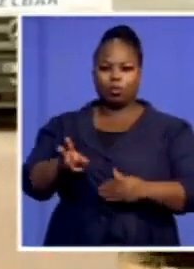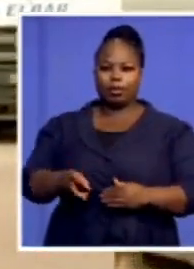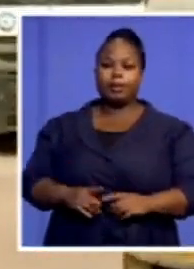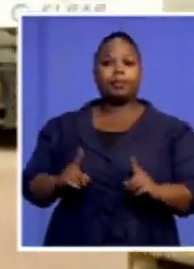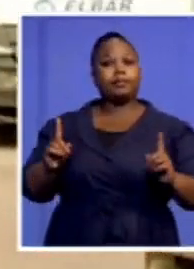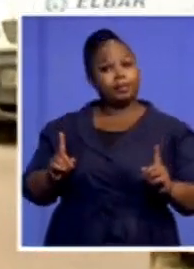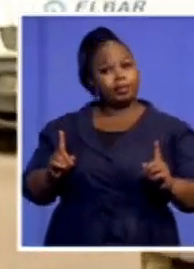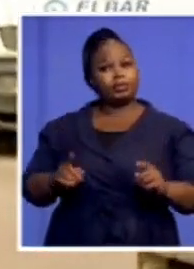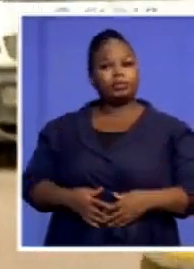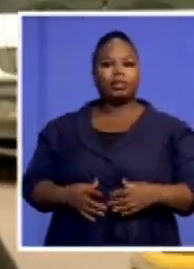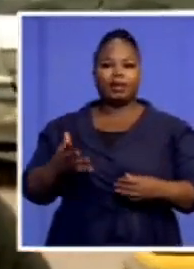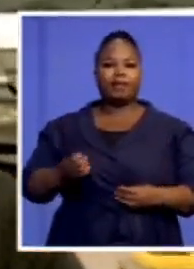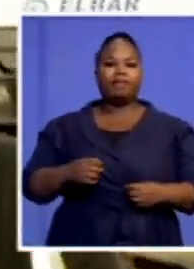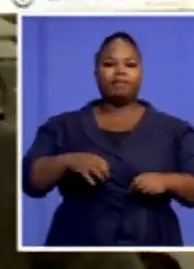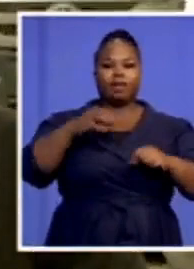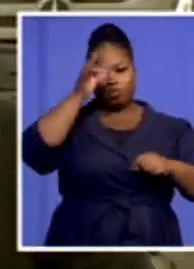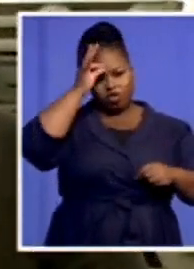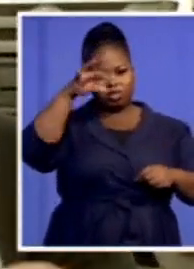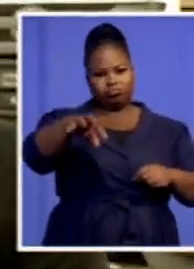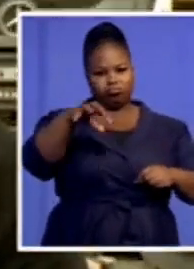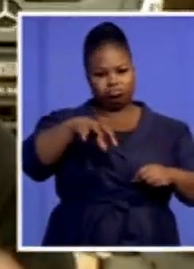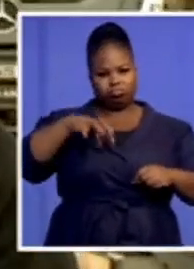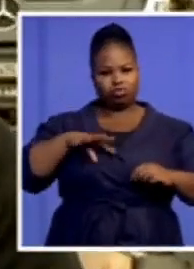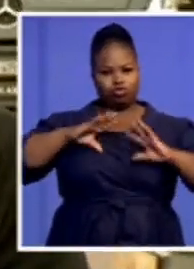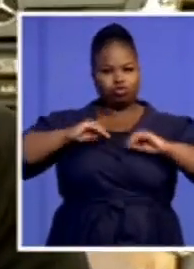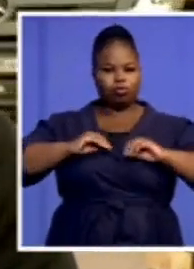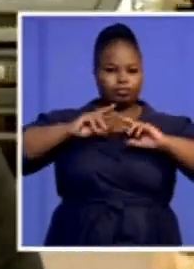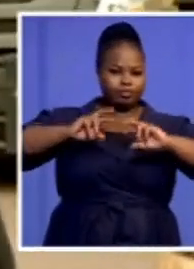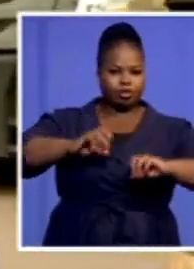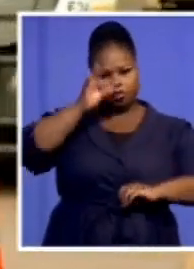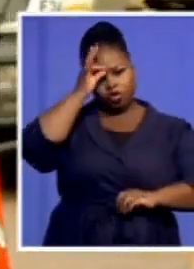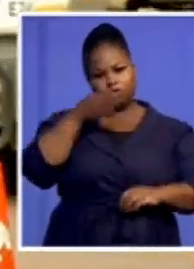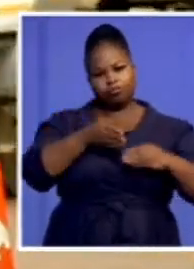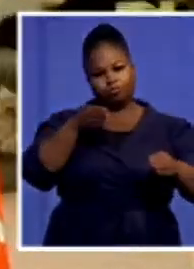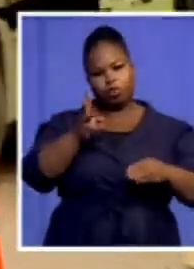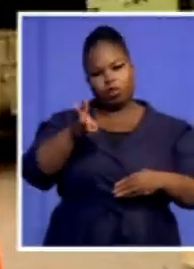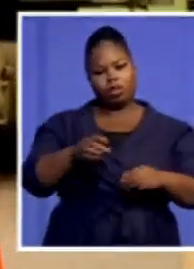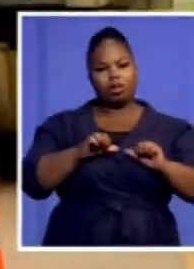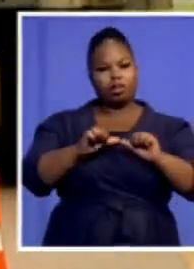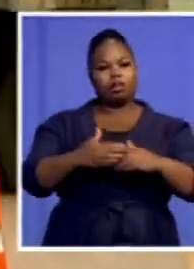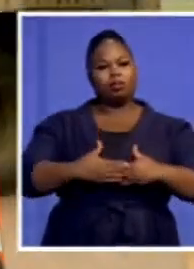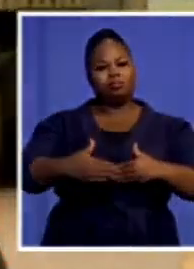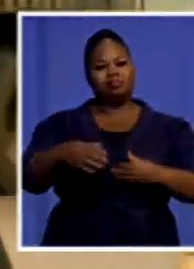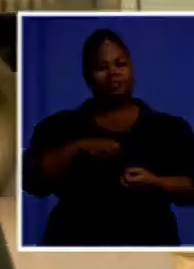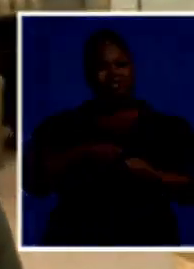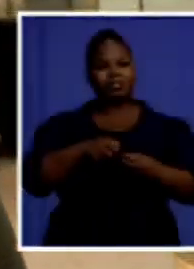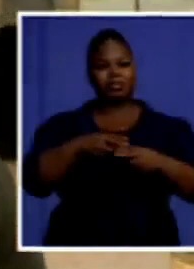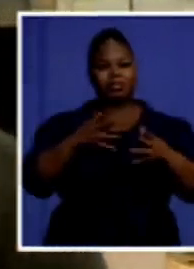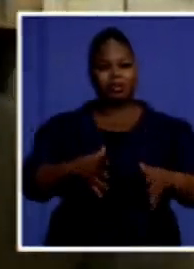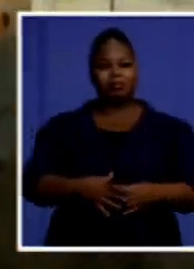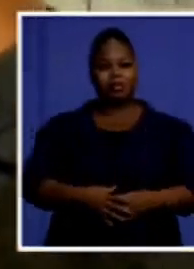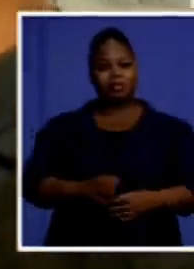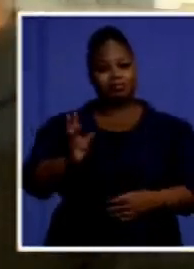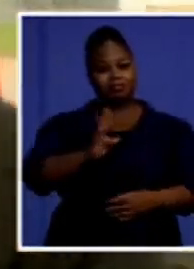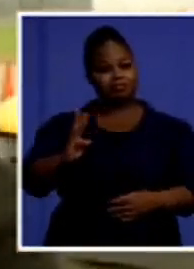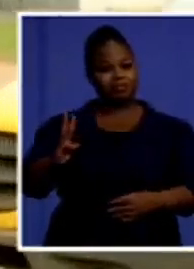that will be continuing, and there will be high police visibility throughout the Easter period. Motorists have been cautioned, Desiree, to adhere to the